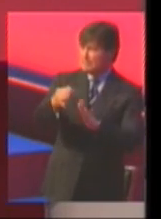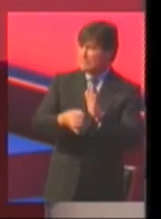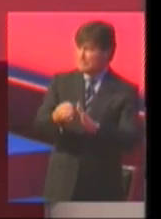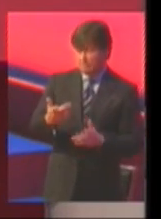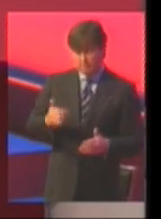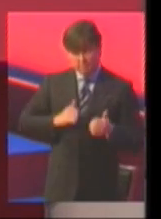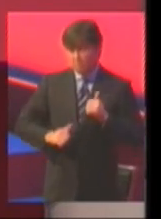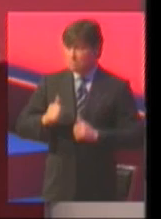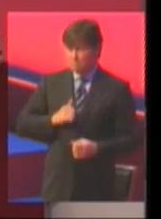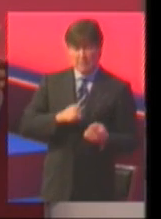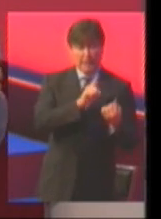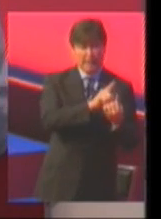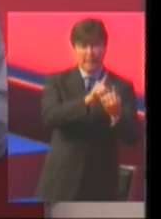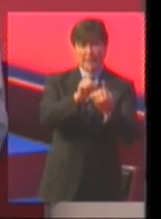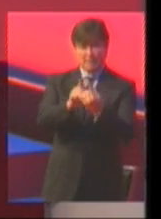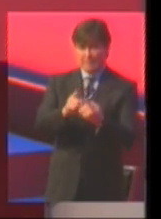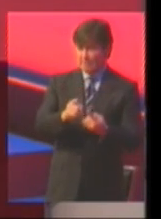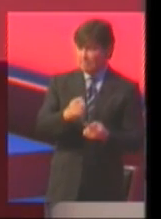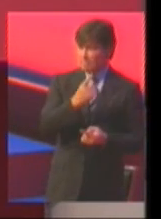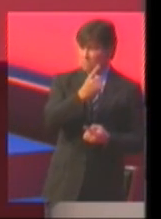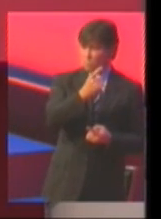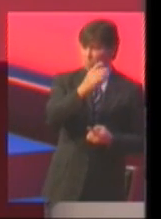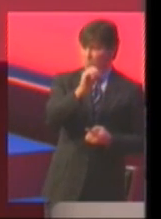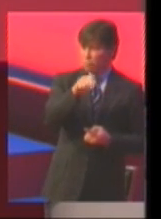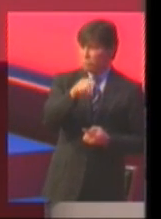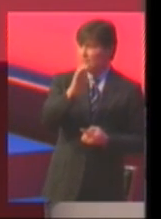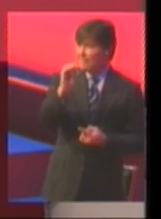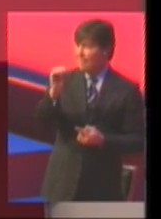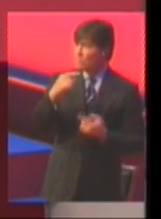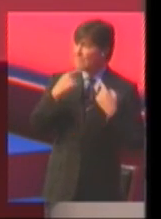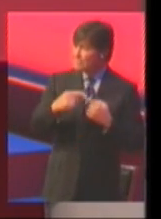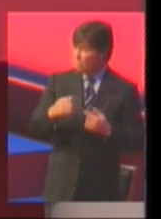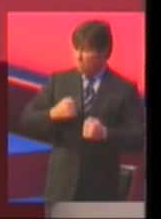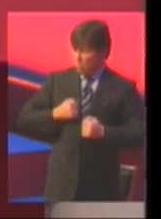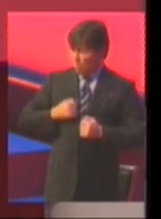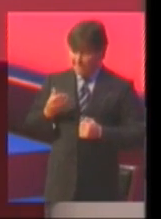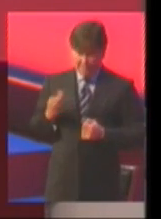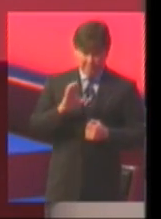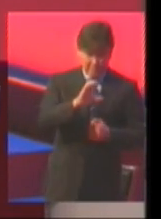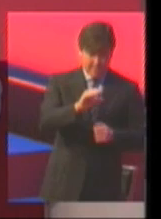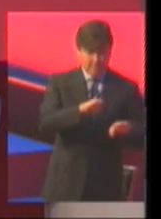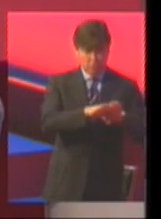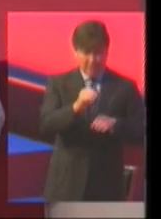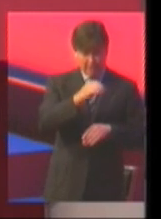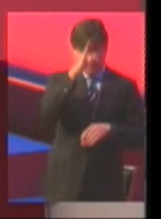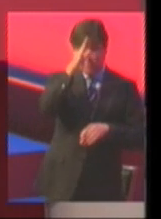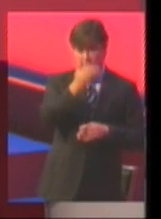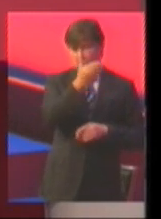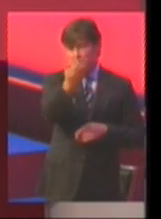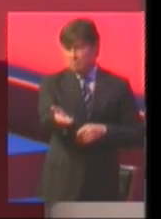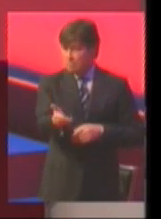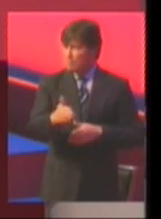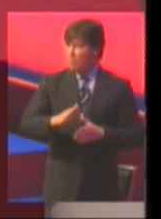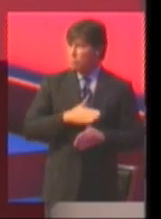meeting some of the 100,000 teachers who last year we trained to give every child the chance of a primary